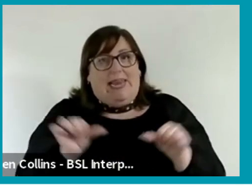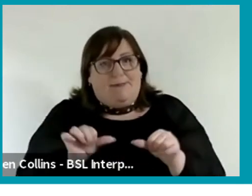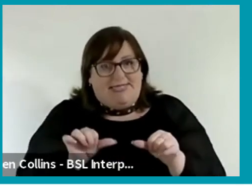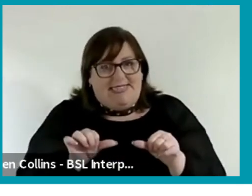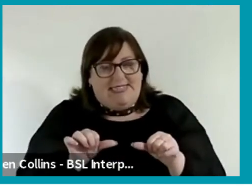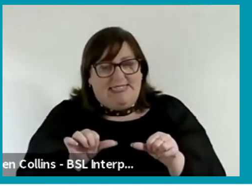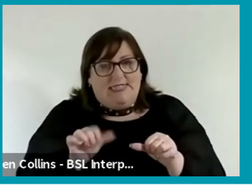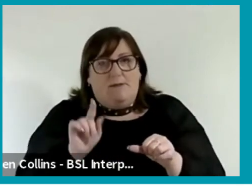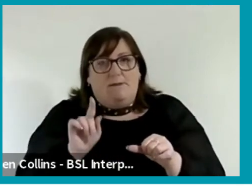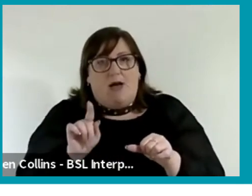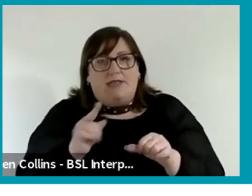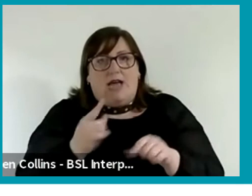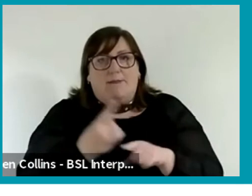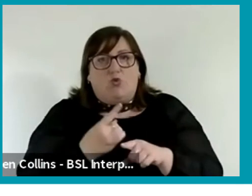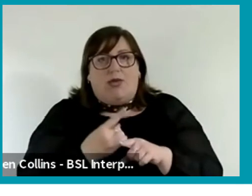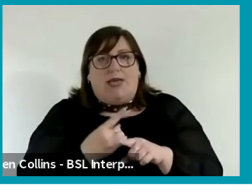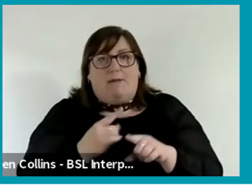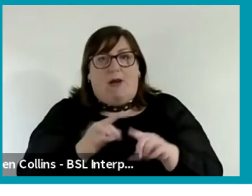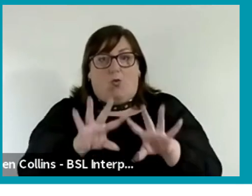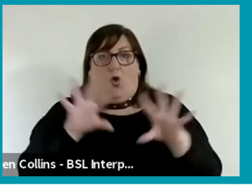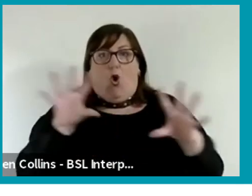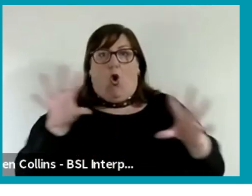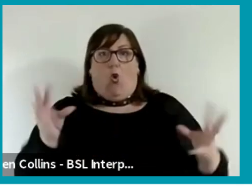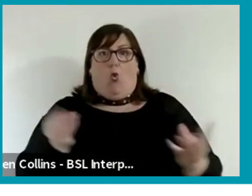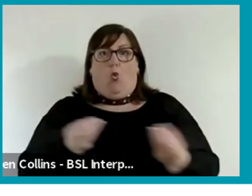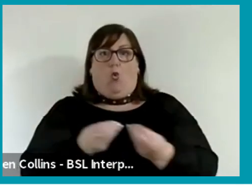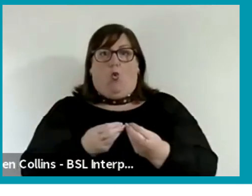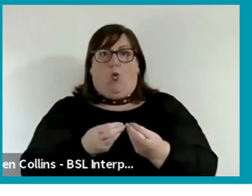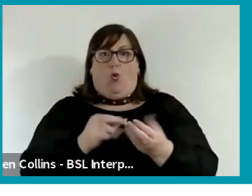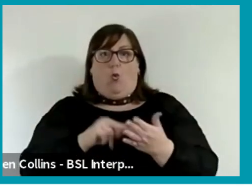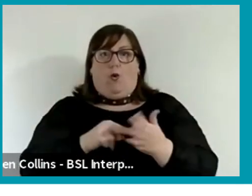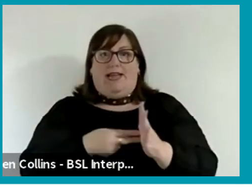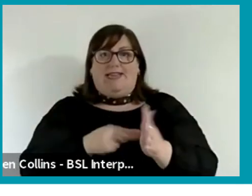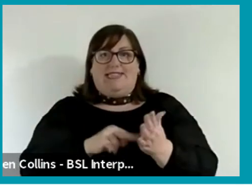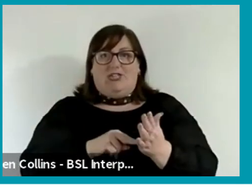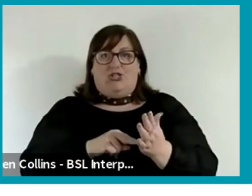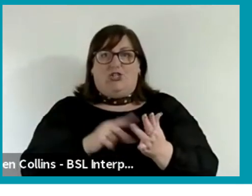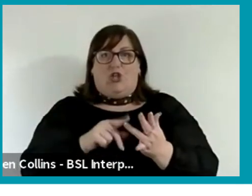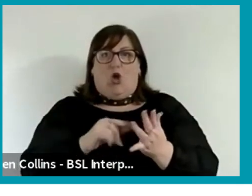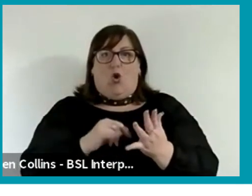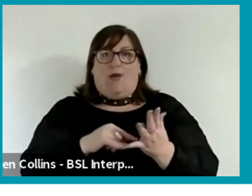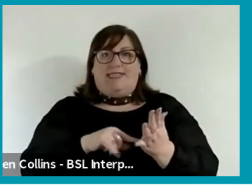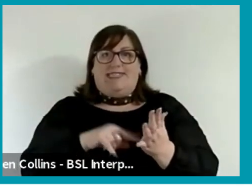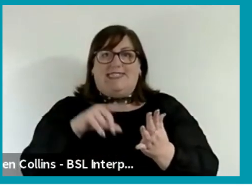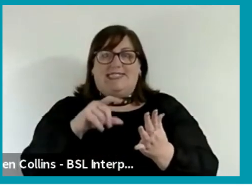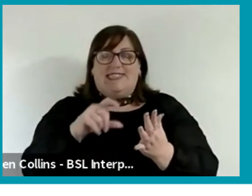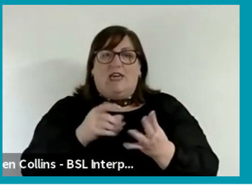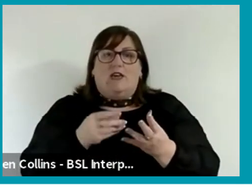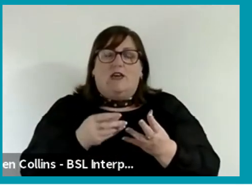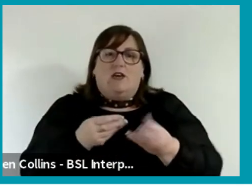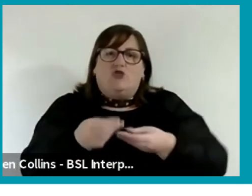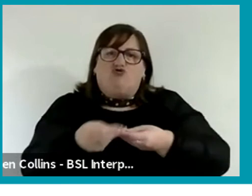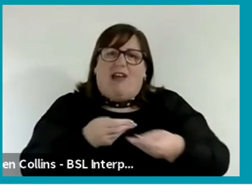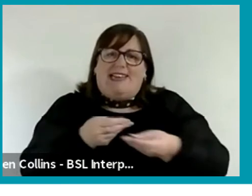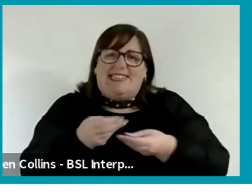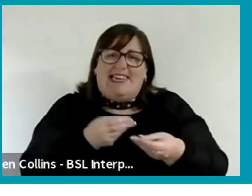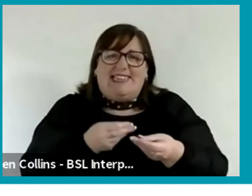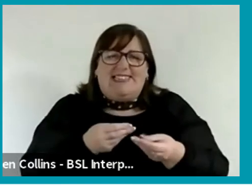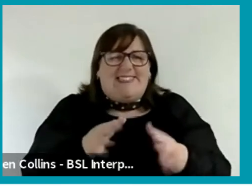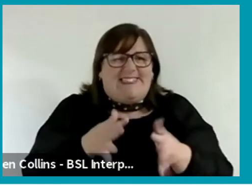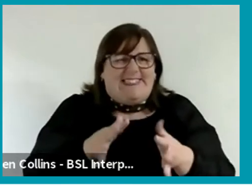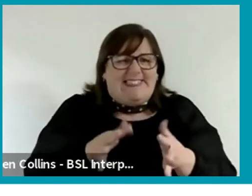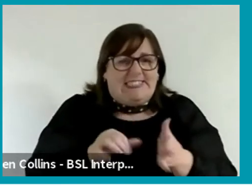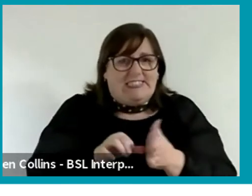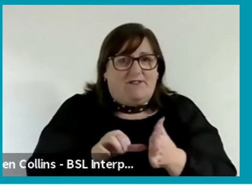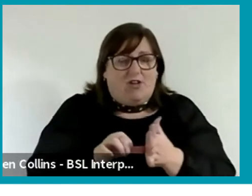about OSTC as a whole, as an organization. With trading, it might be quite tricky. In terms of starting, finishing times, there is